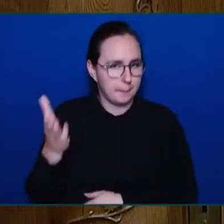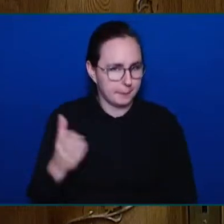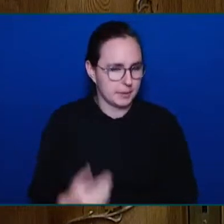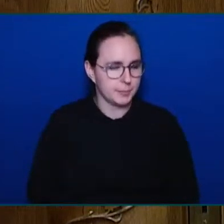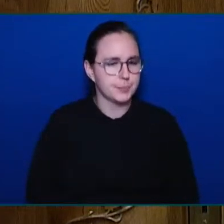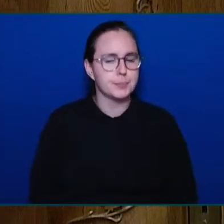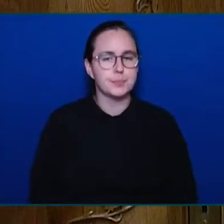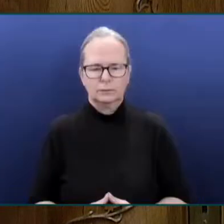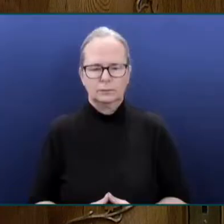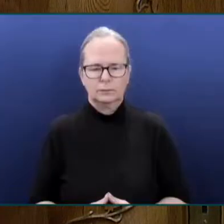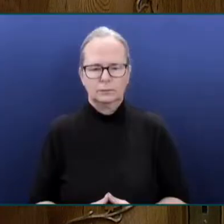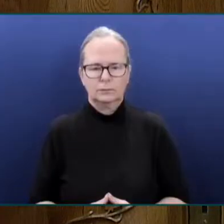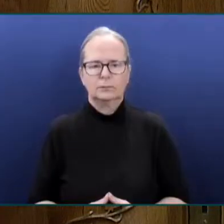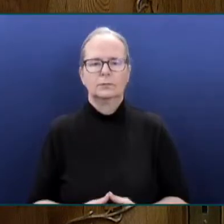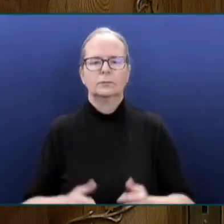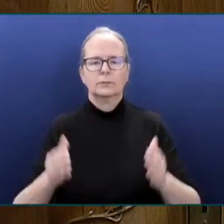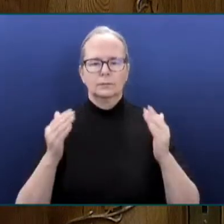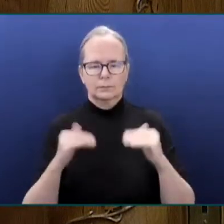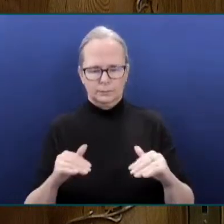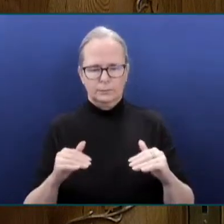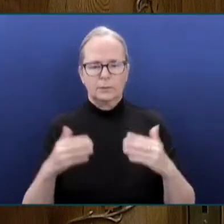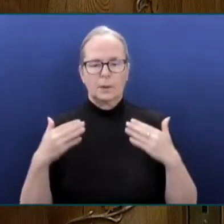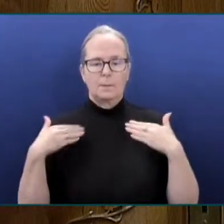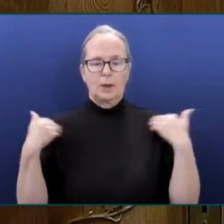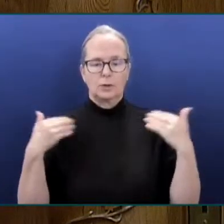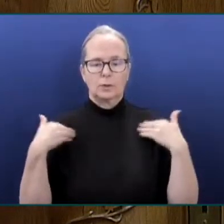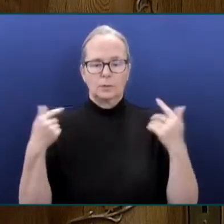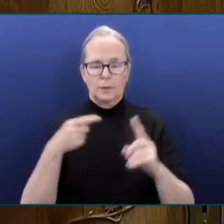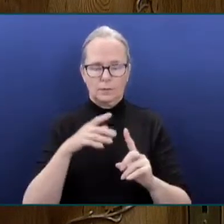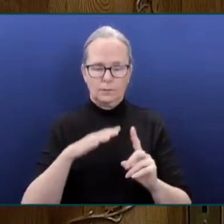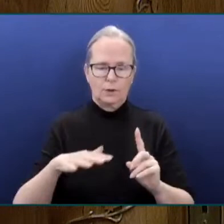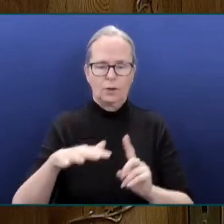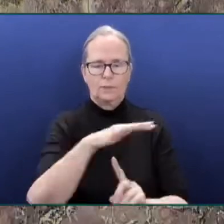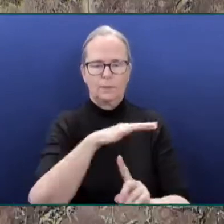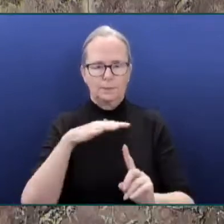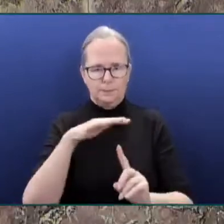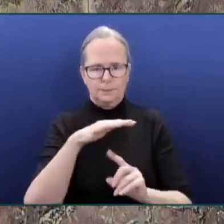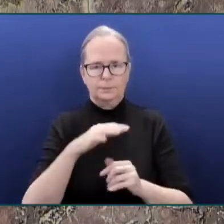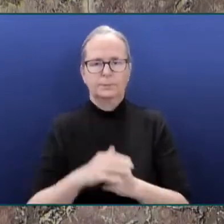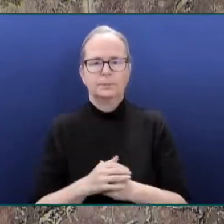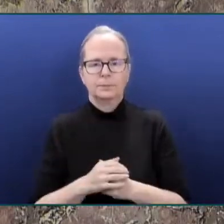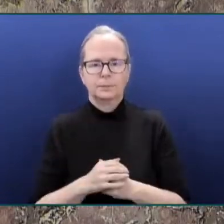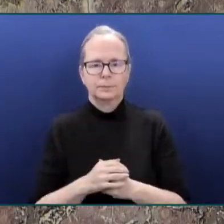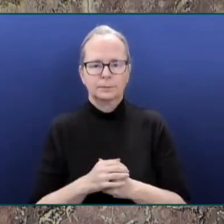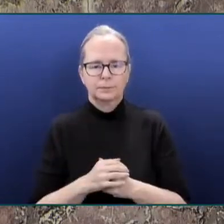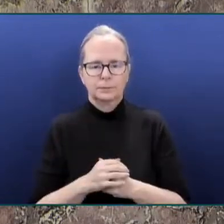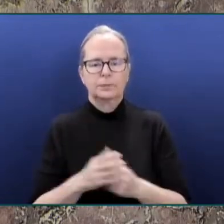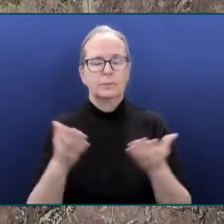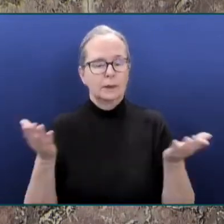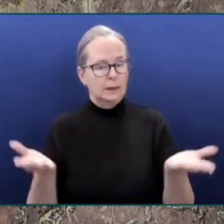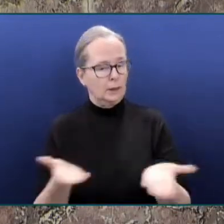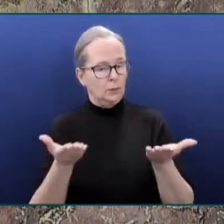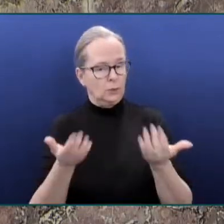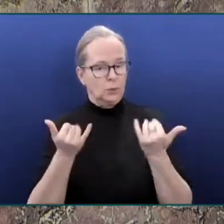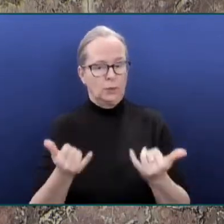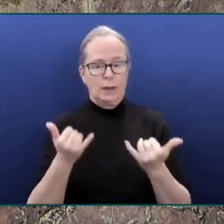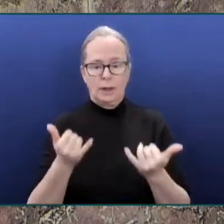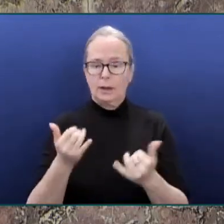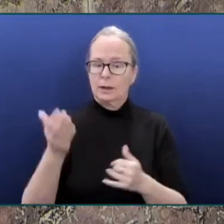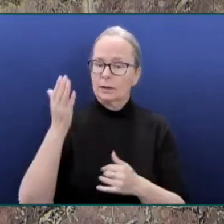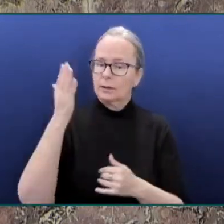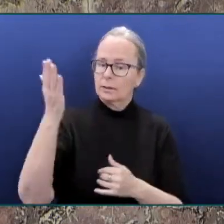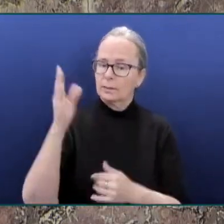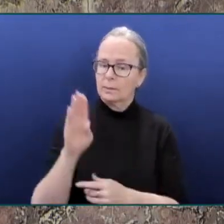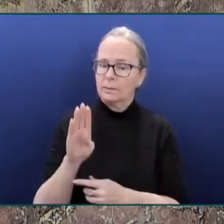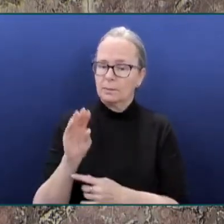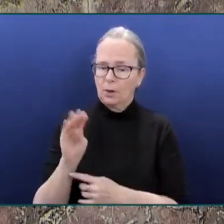Minister of Environment. Thank you very much, Honourable Speaker. Joining us in the gallery today are Bob and Lara MacDonald.